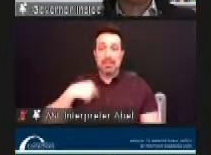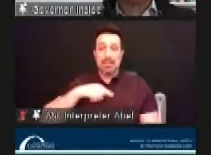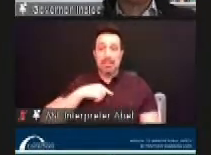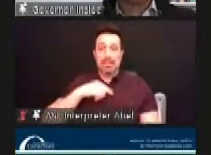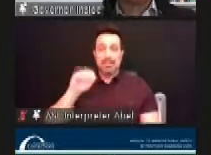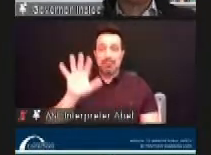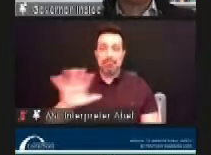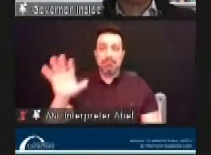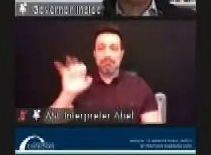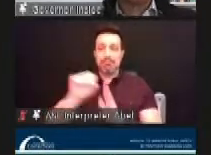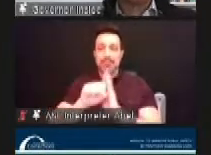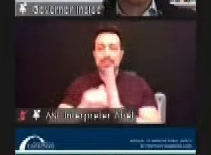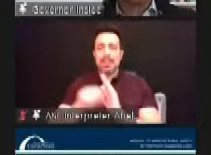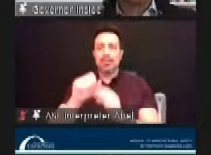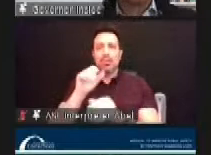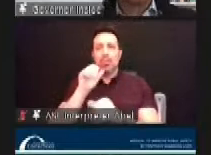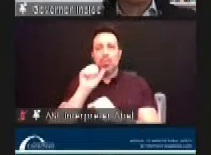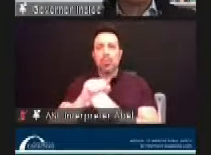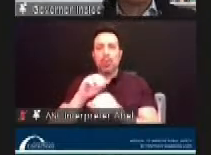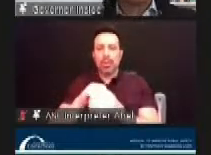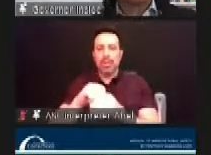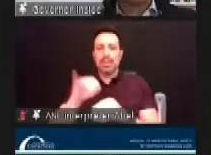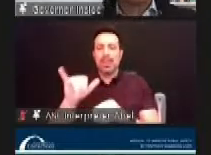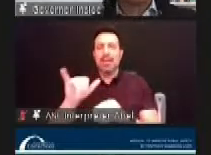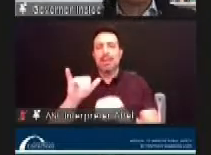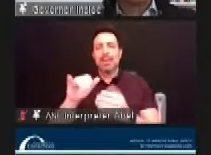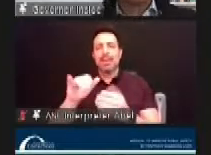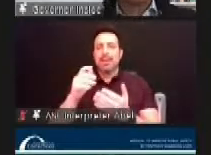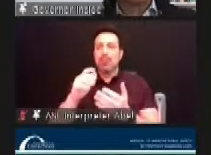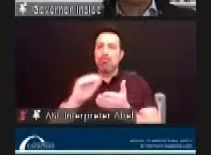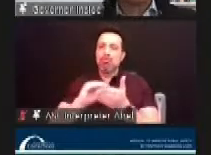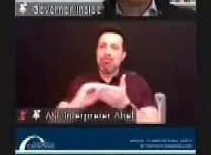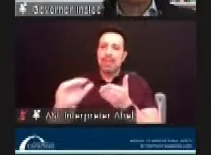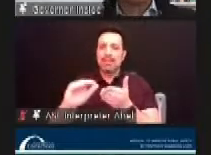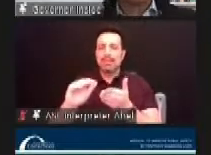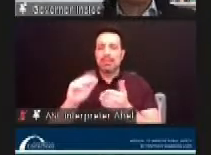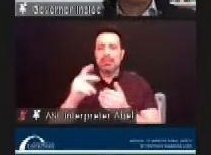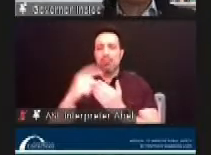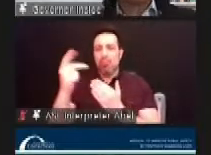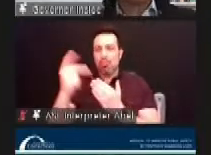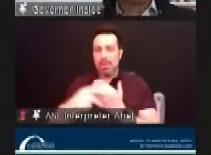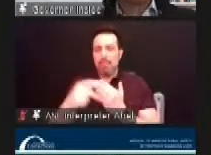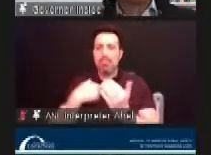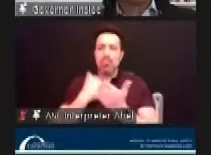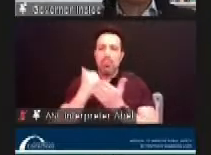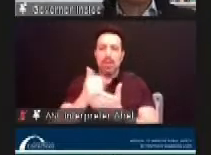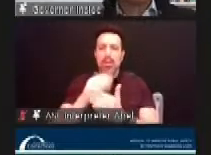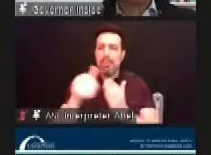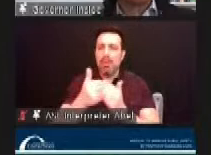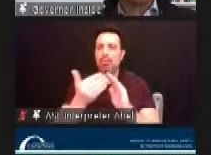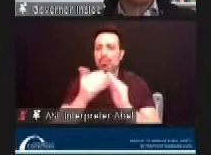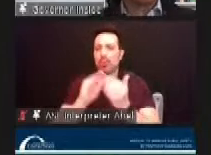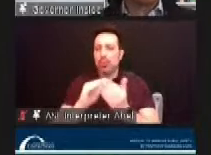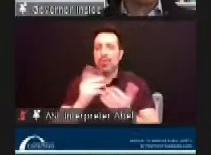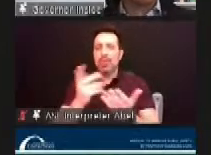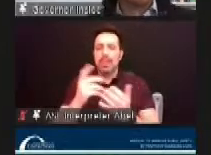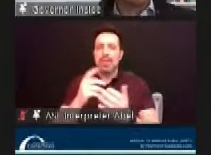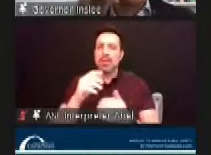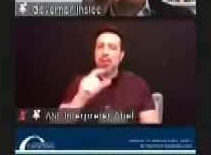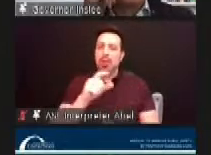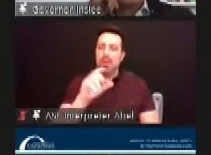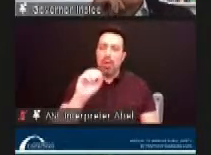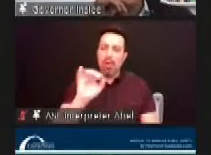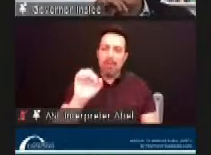earned release date voucher program. We assist all of our community corrections officers and classification